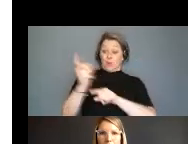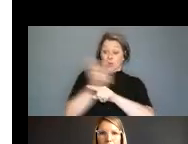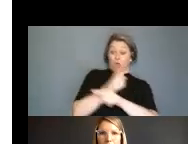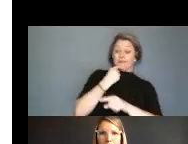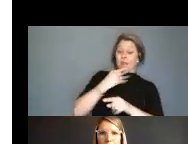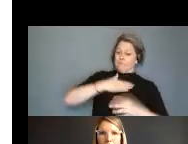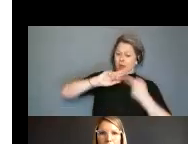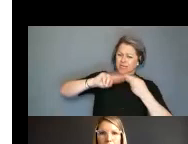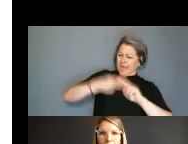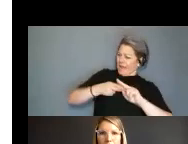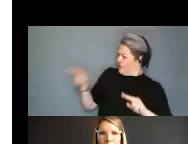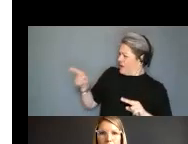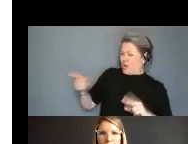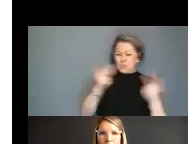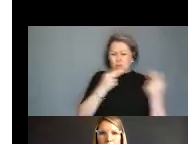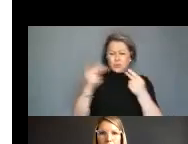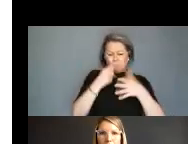You shouldn't let him live like that.